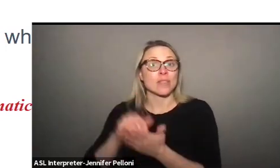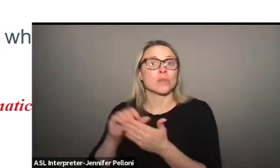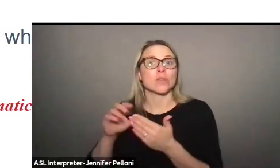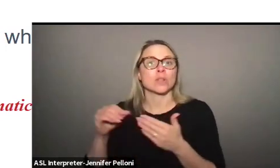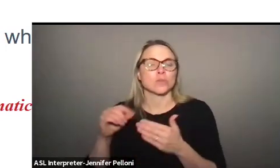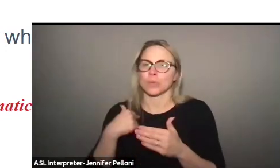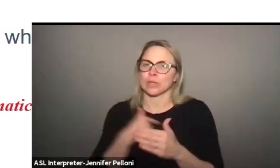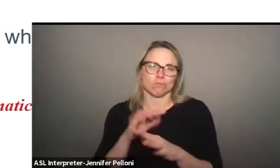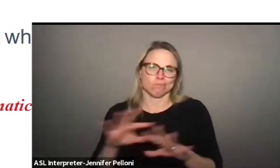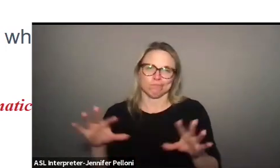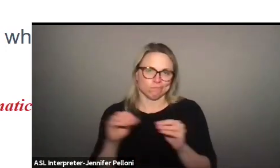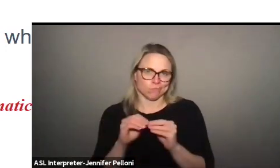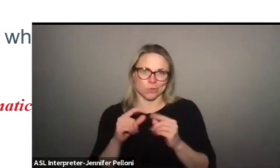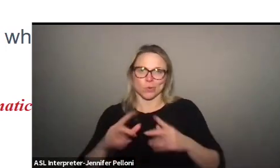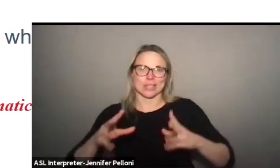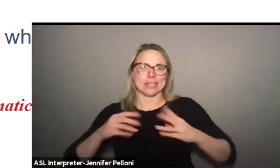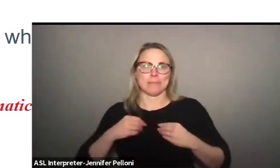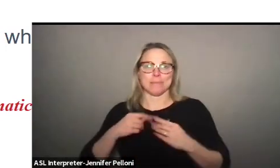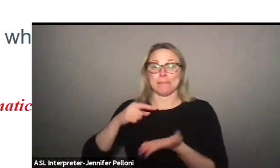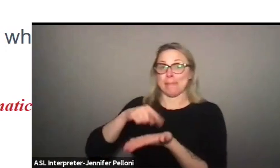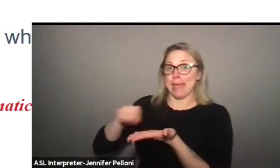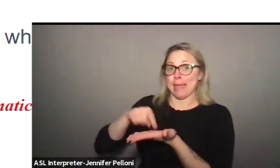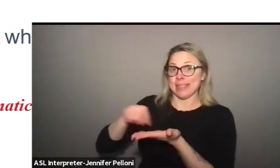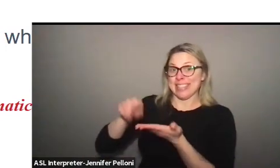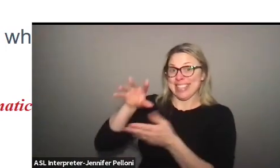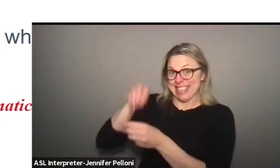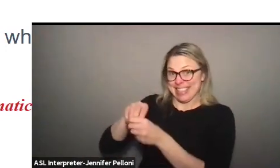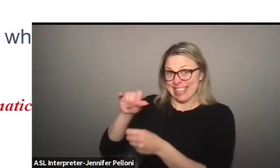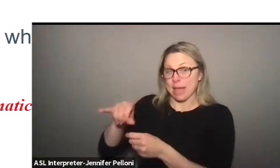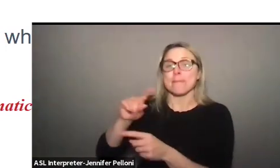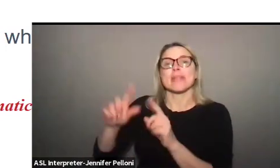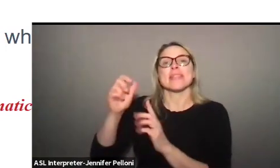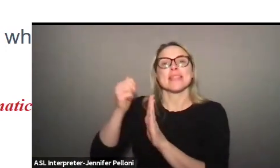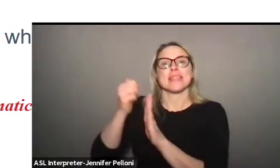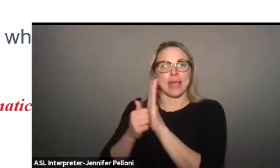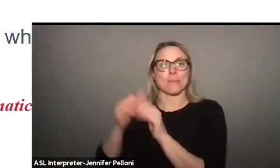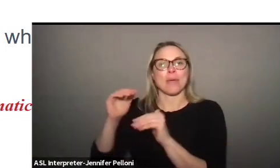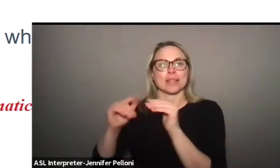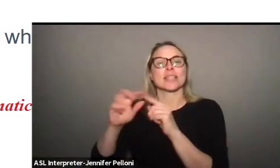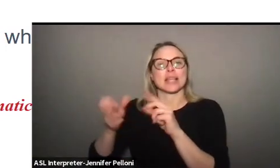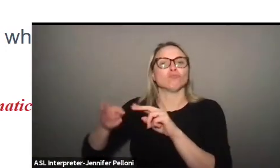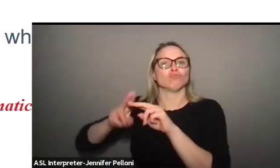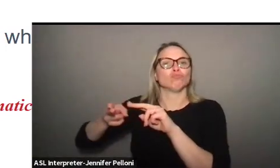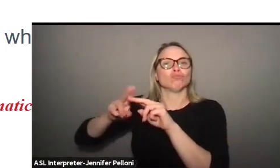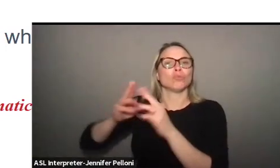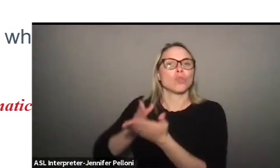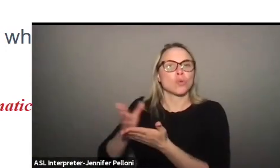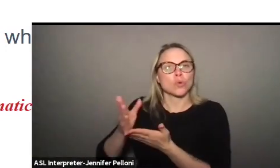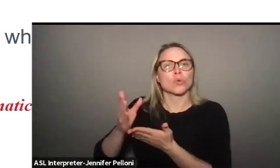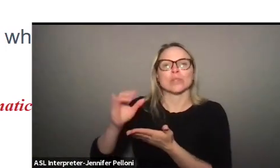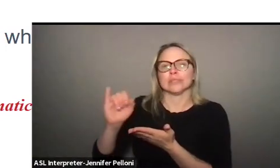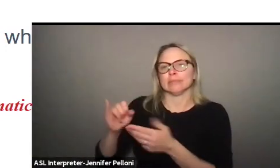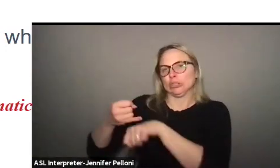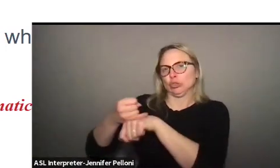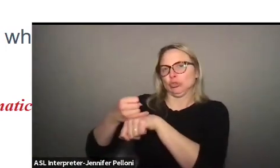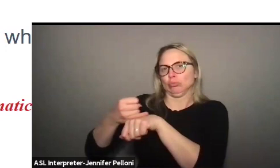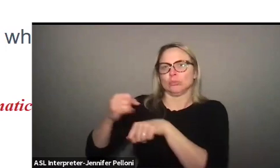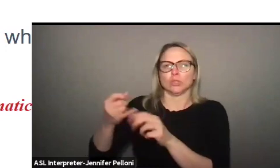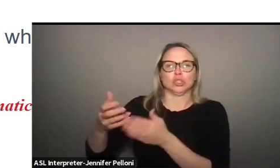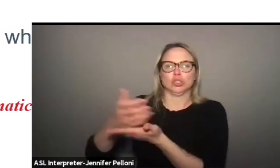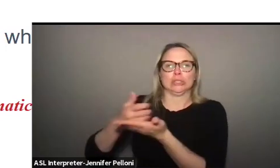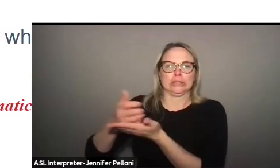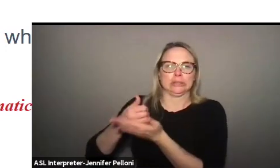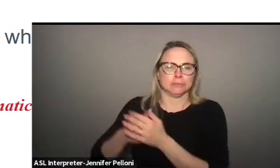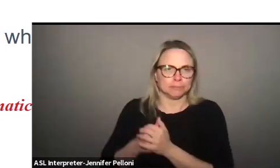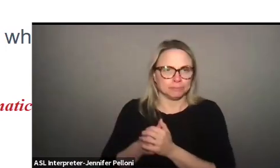would no longer be able to accept contributions, but the account balance could continue to grow through earnings.